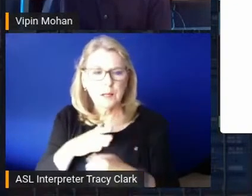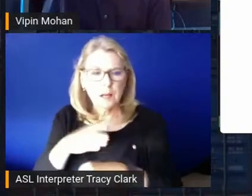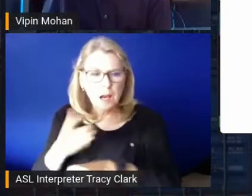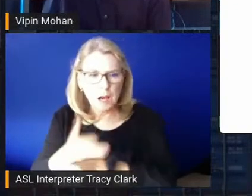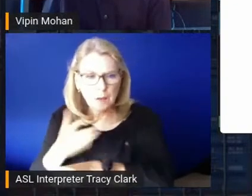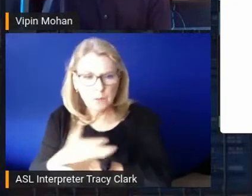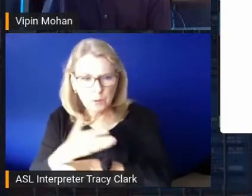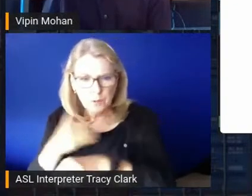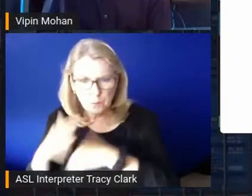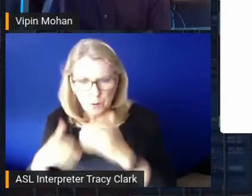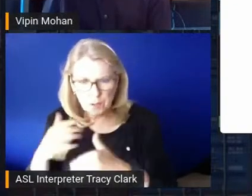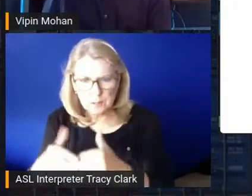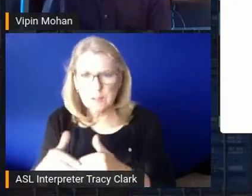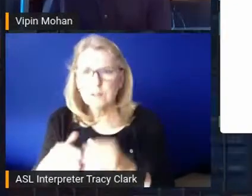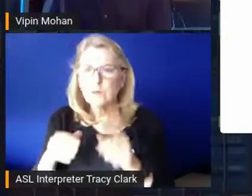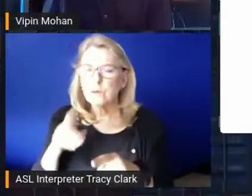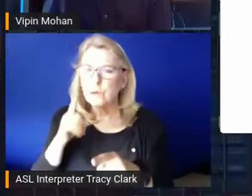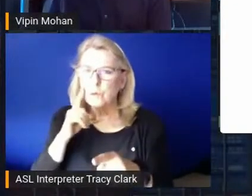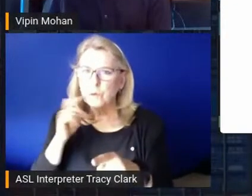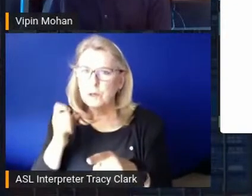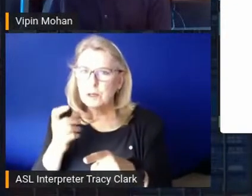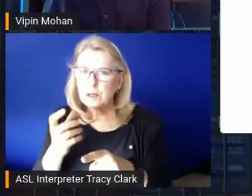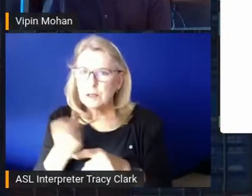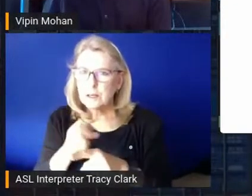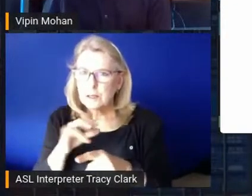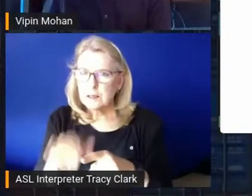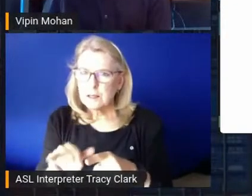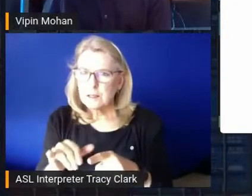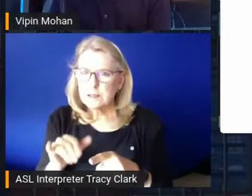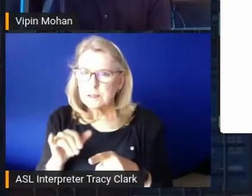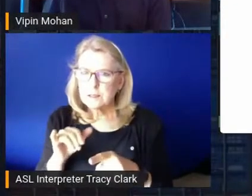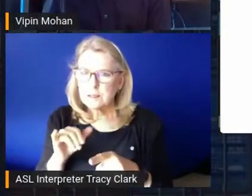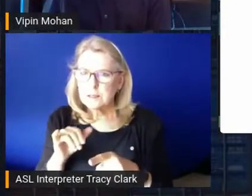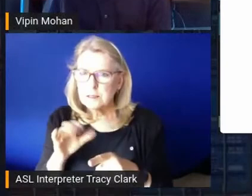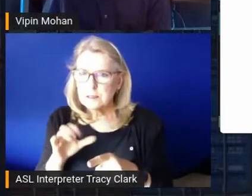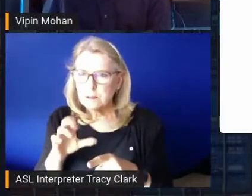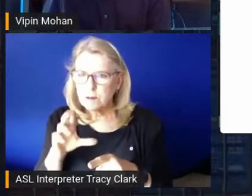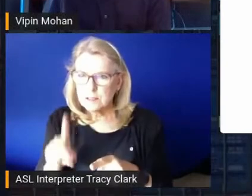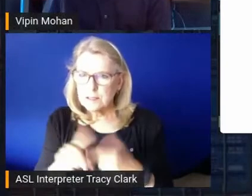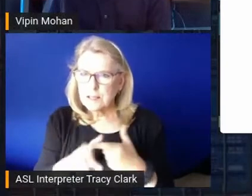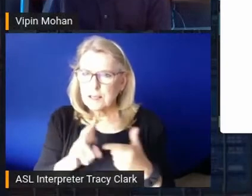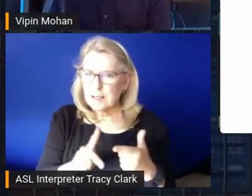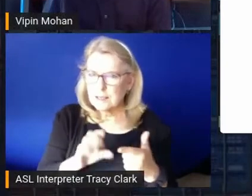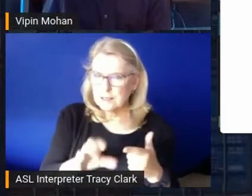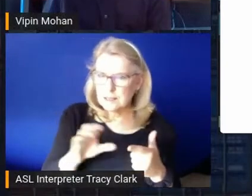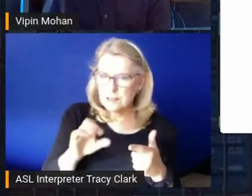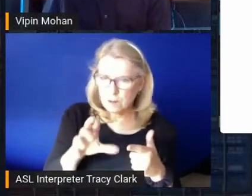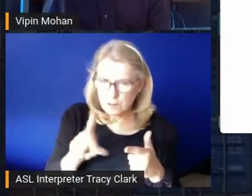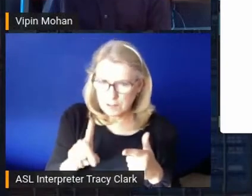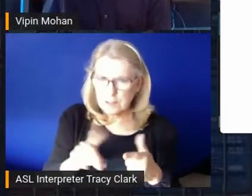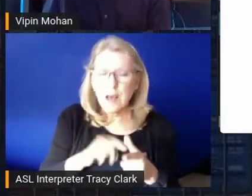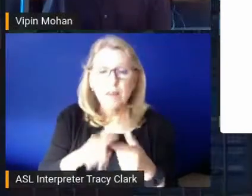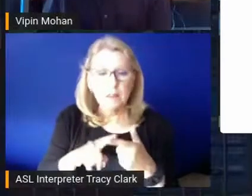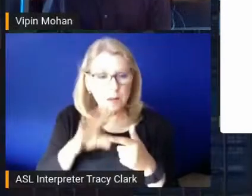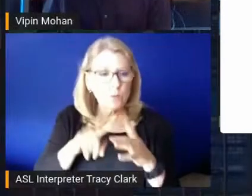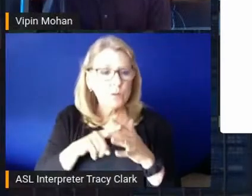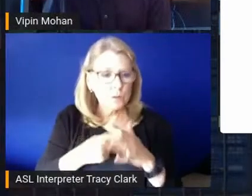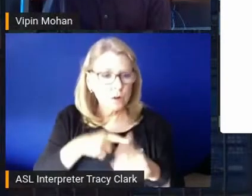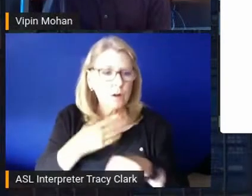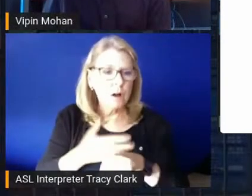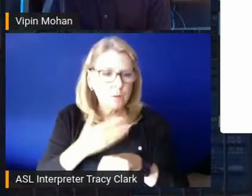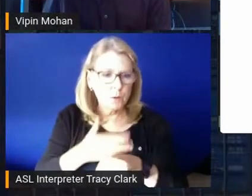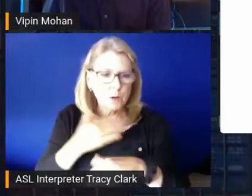CRDs, the vSphere machine CRDs, as well as the KCT CRDs, and then it's going to start the upgrade process where it's going to